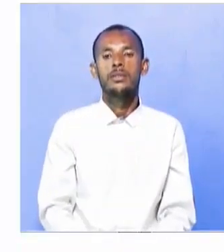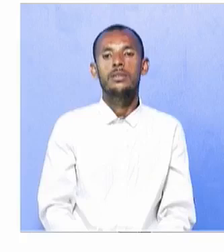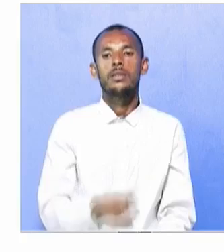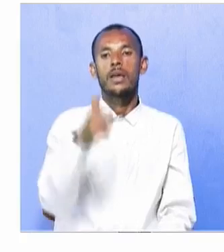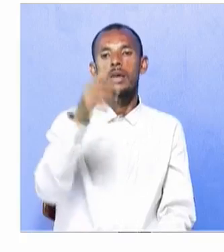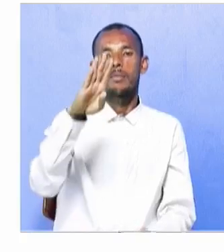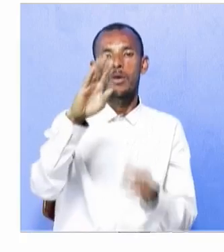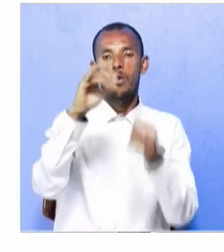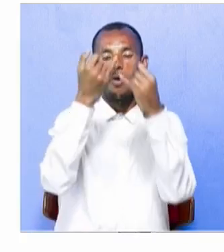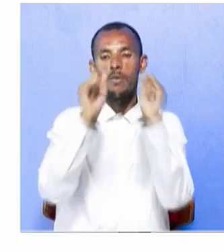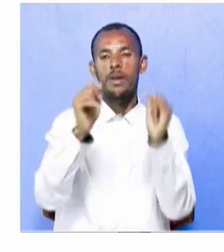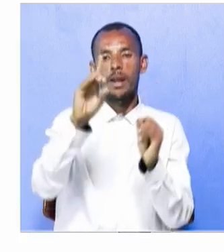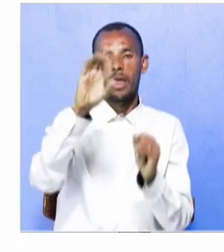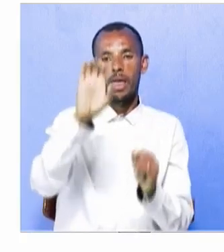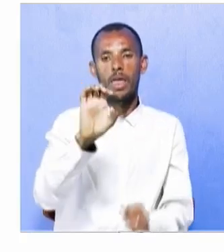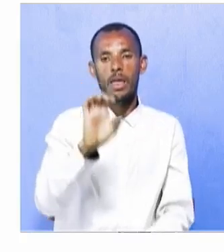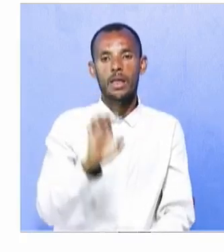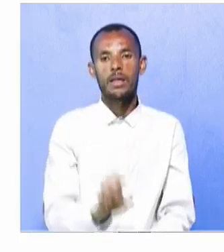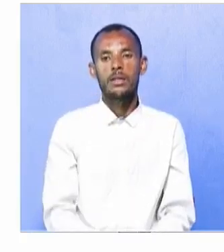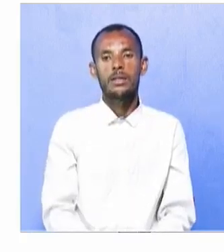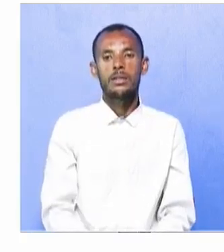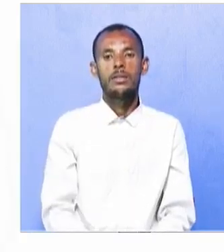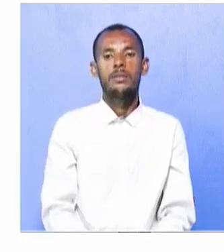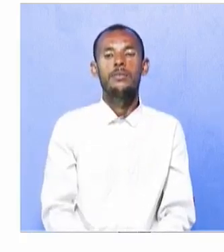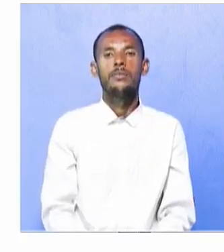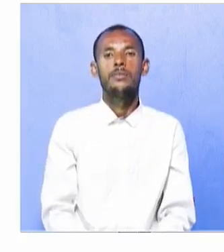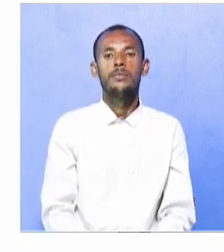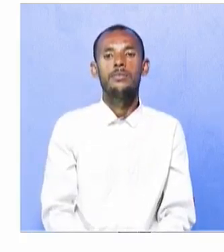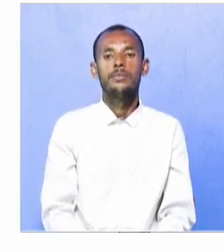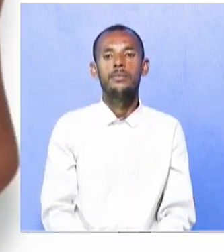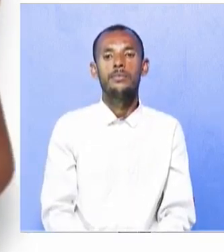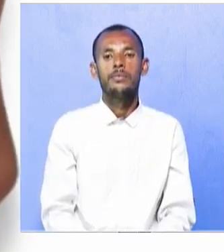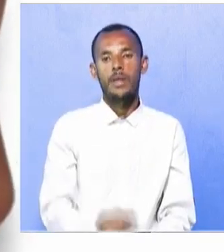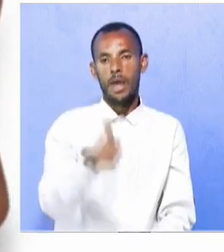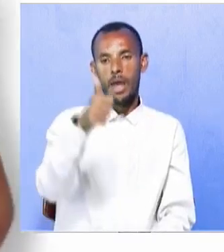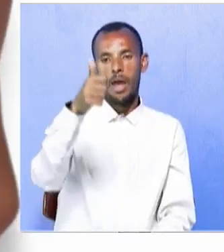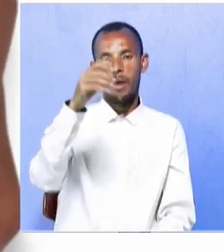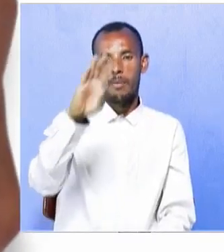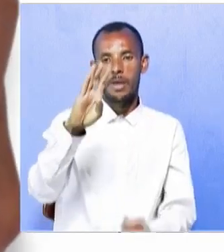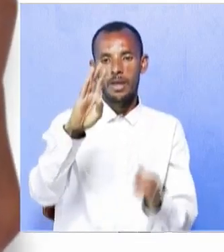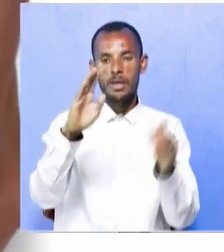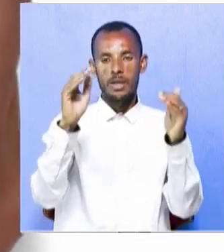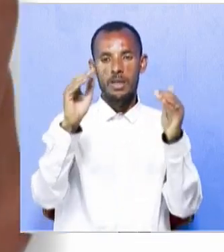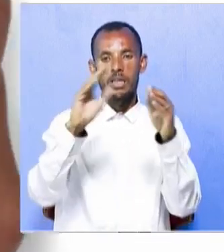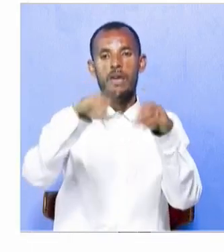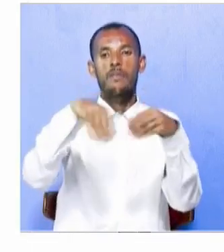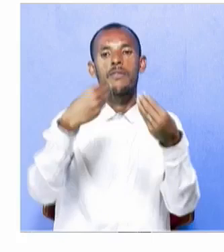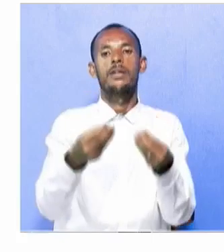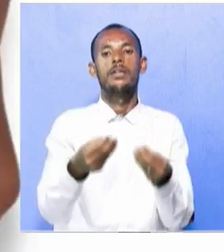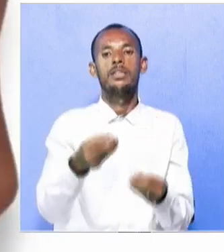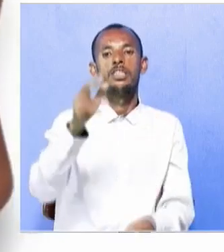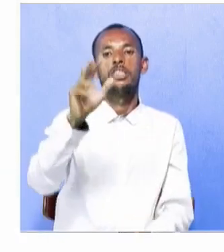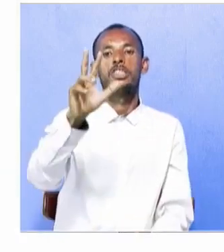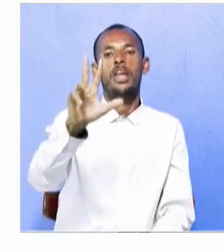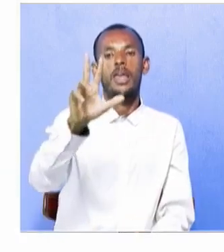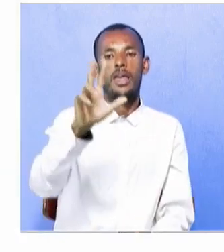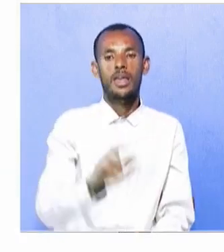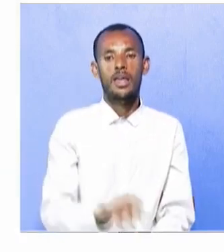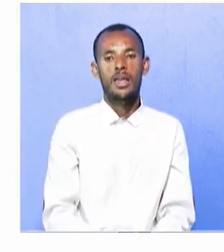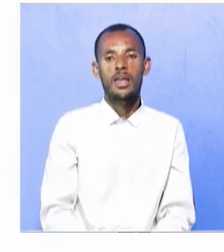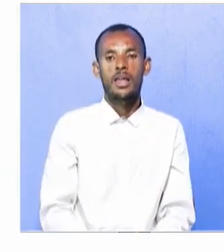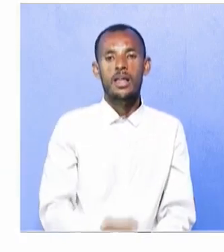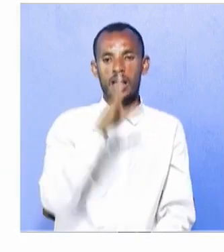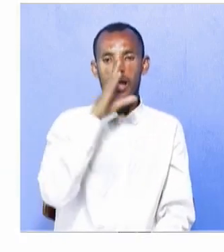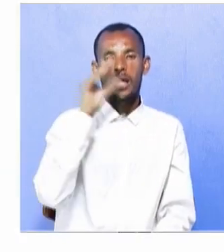over DE? Okay, AB is given that it's 3